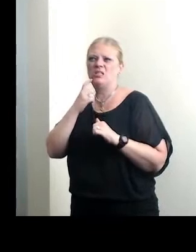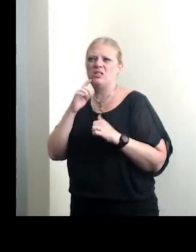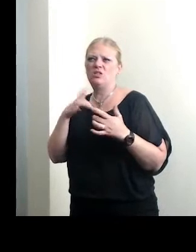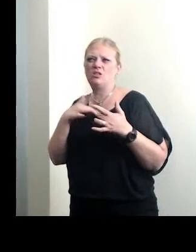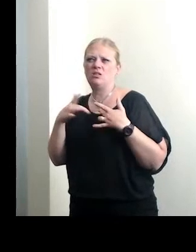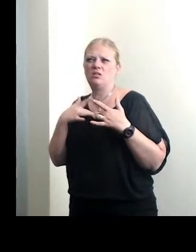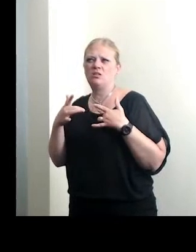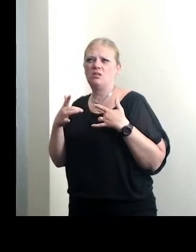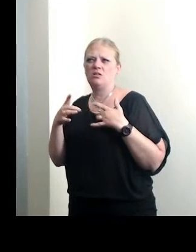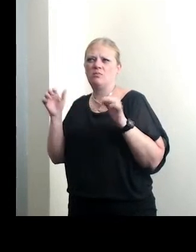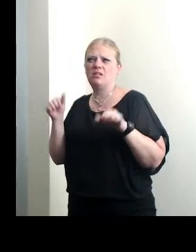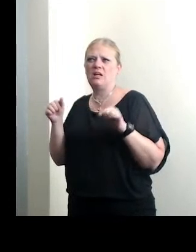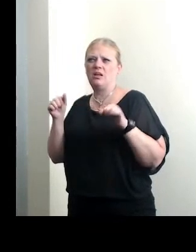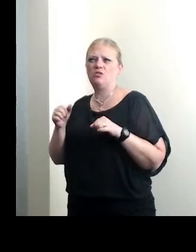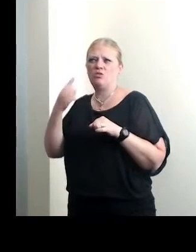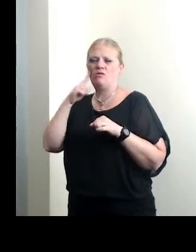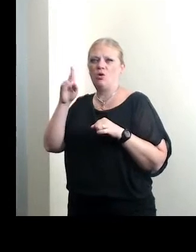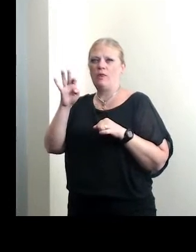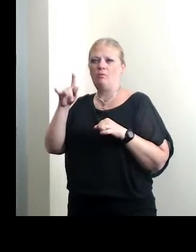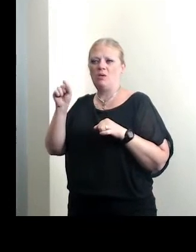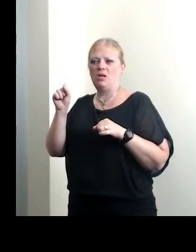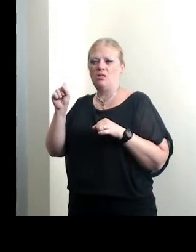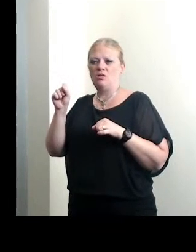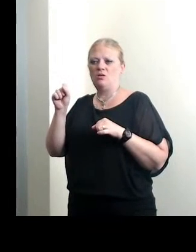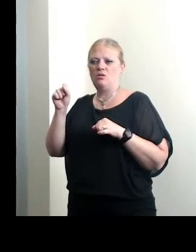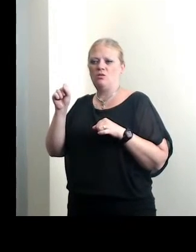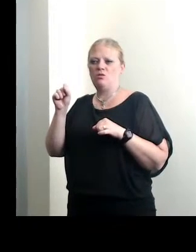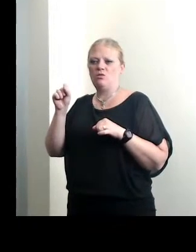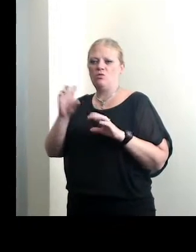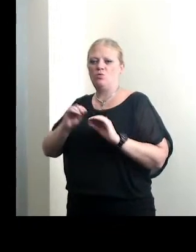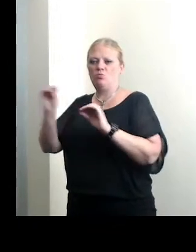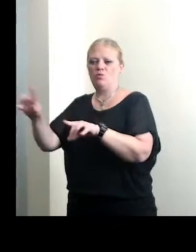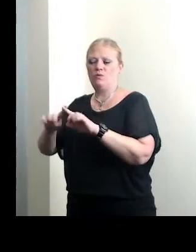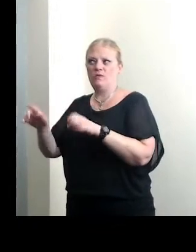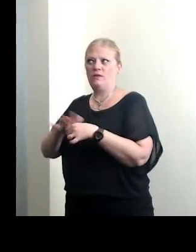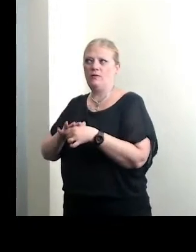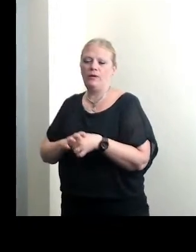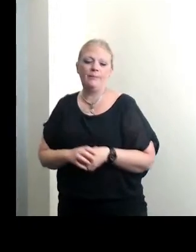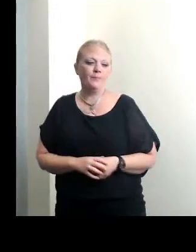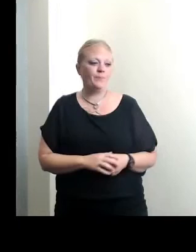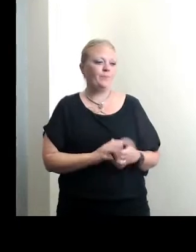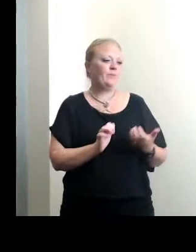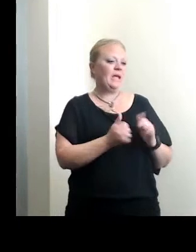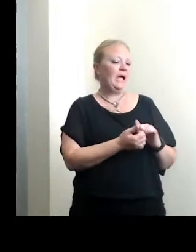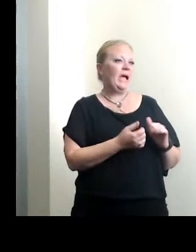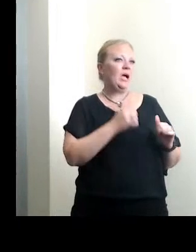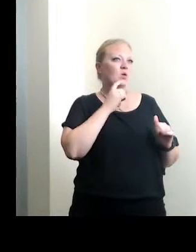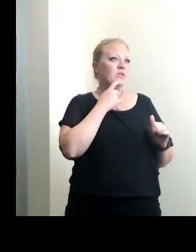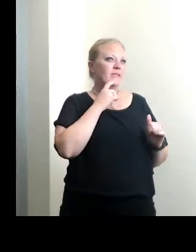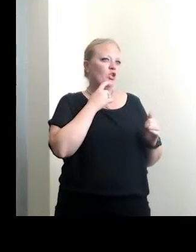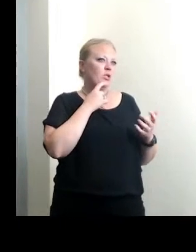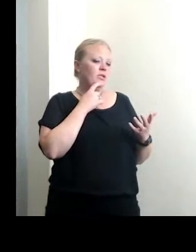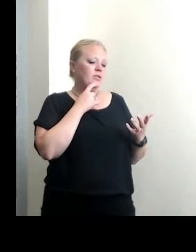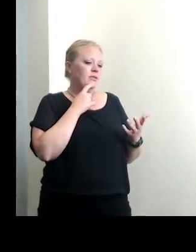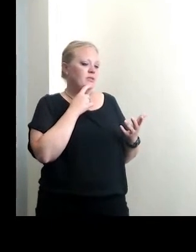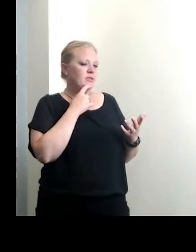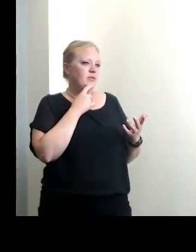the potential of the bills relocating? The question is, how serious do I take concerns about the bills